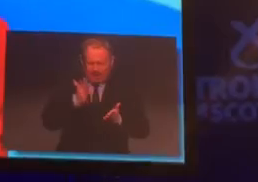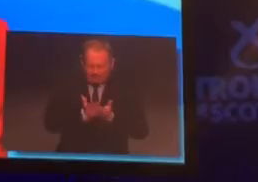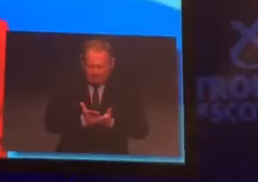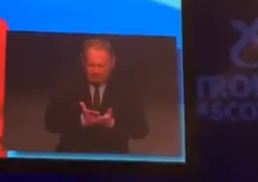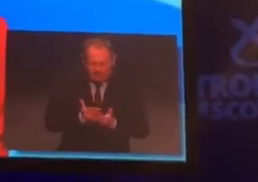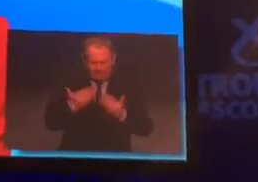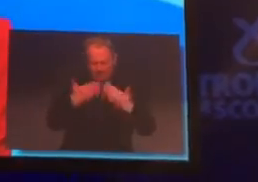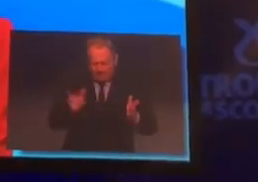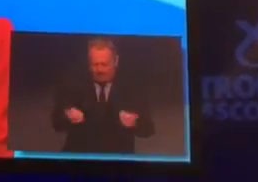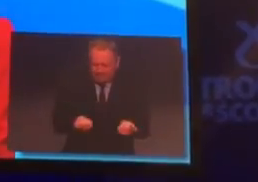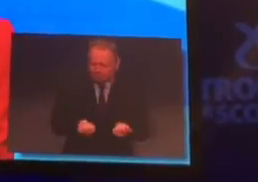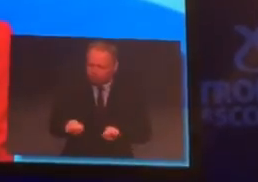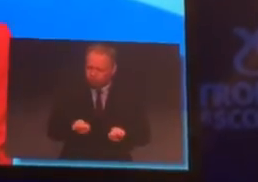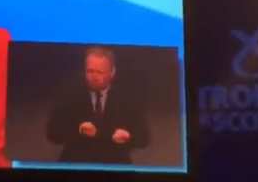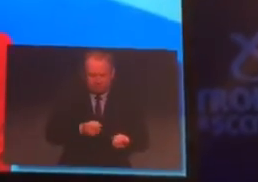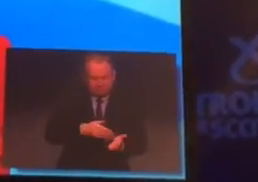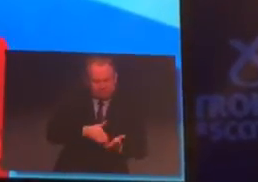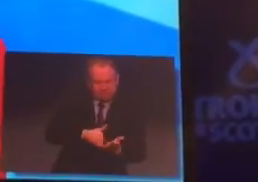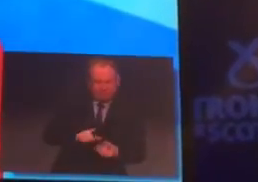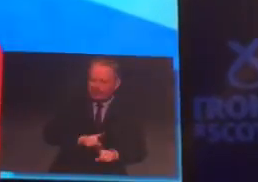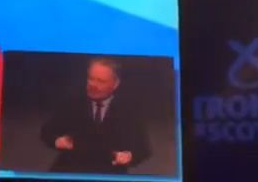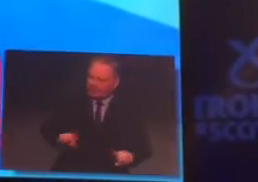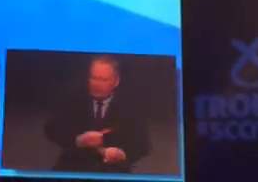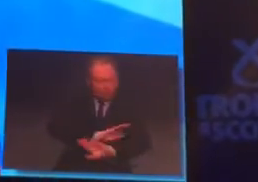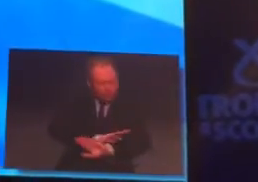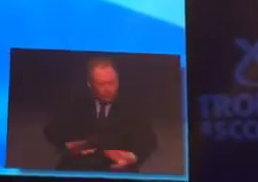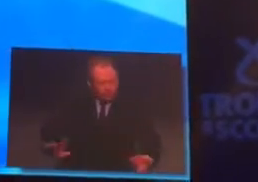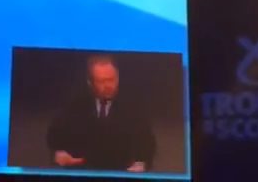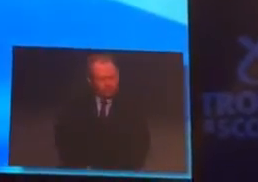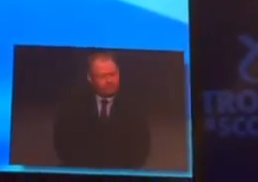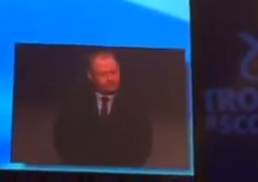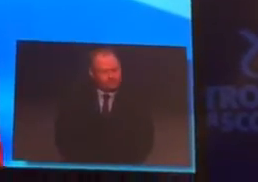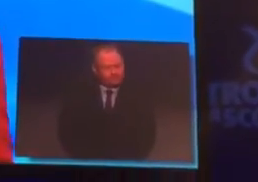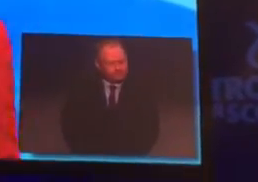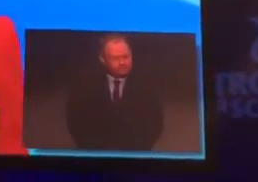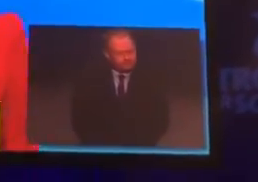in public hands. That is a guarantee.